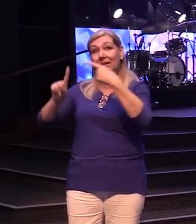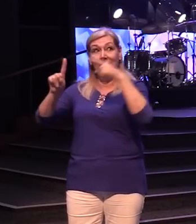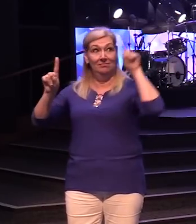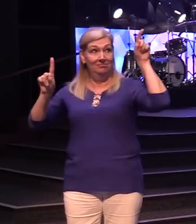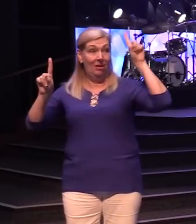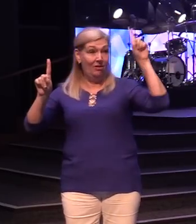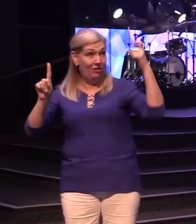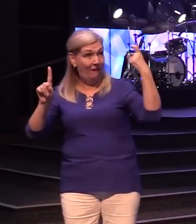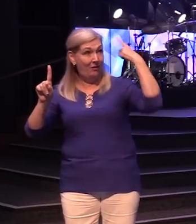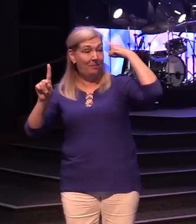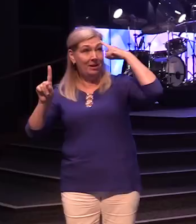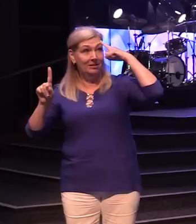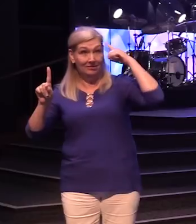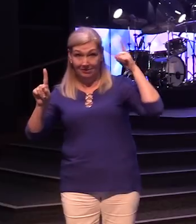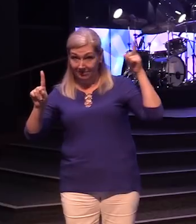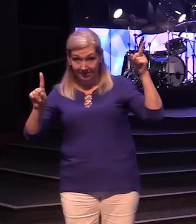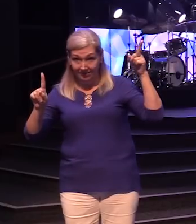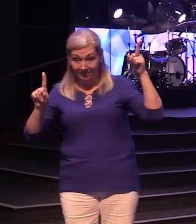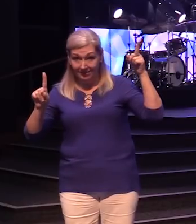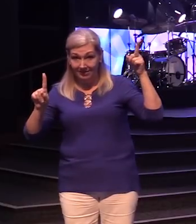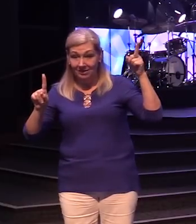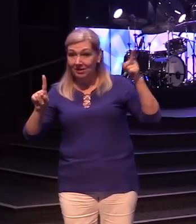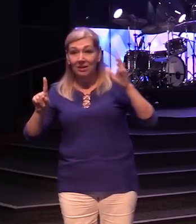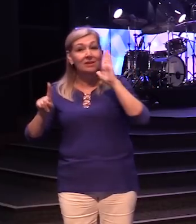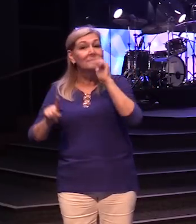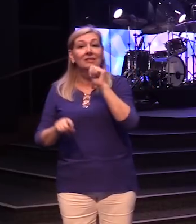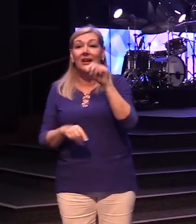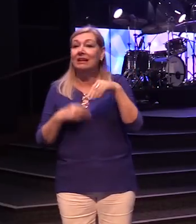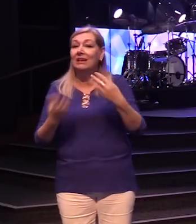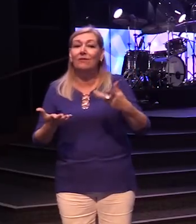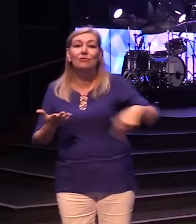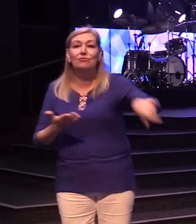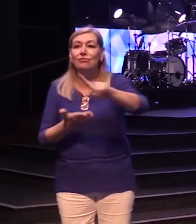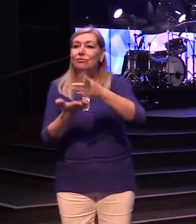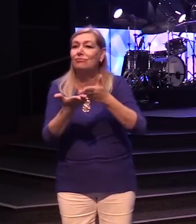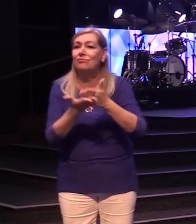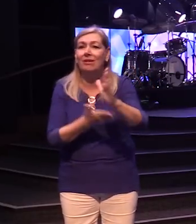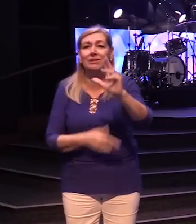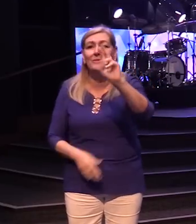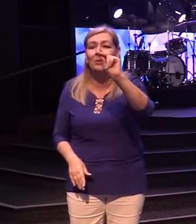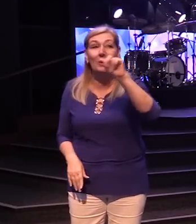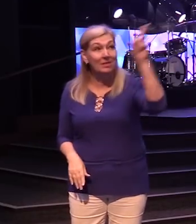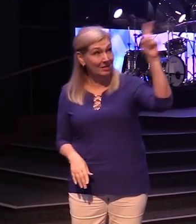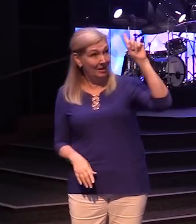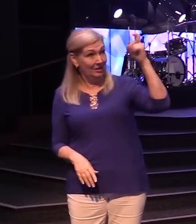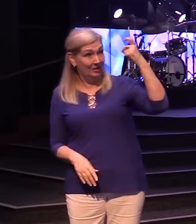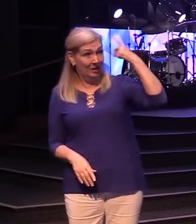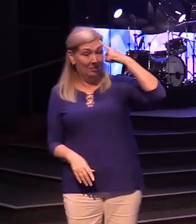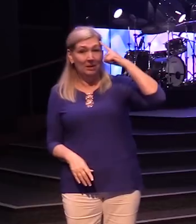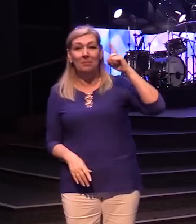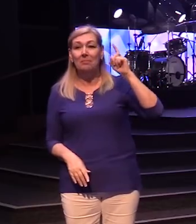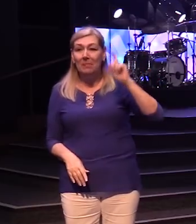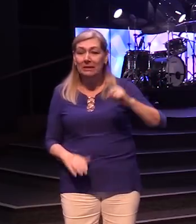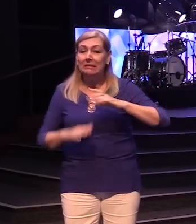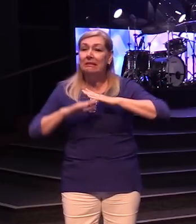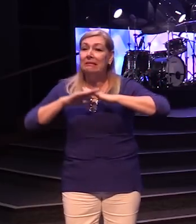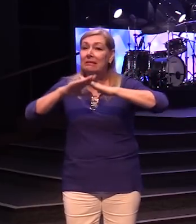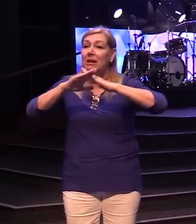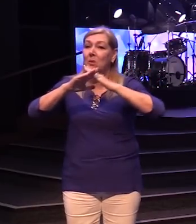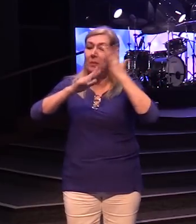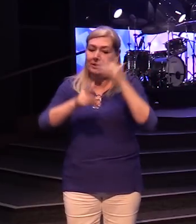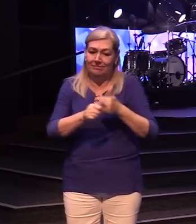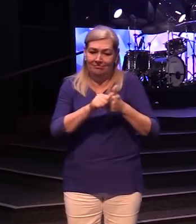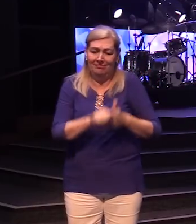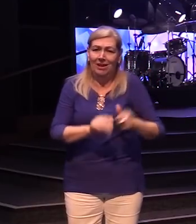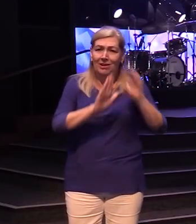government does not give us rights, that the government must be hindered by the